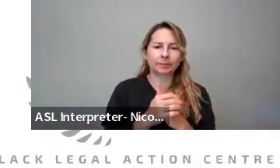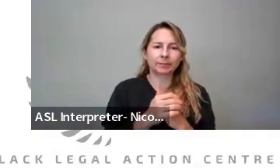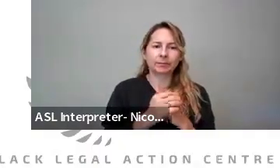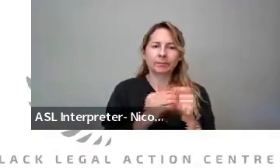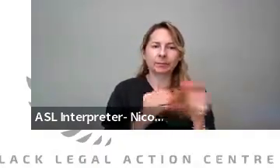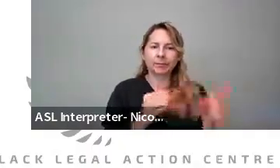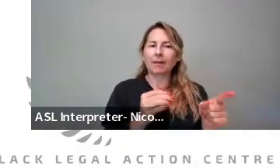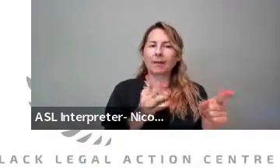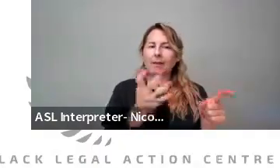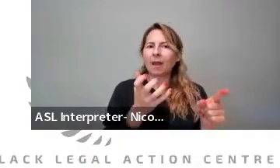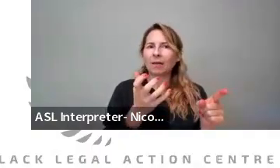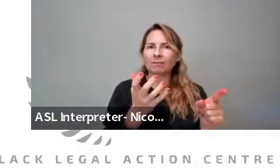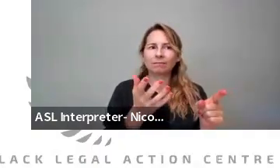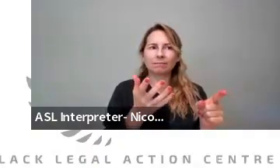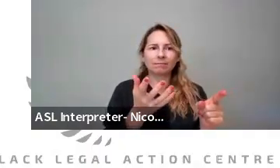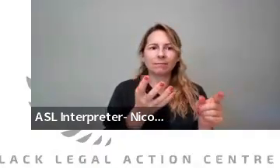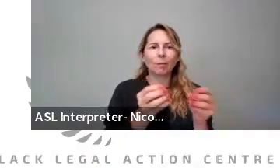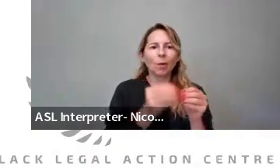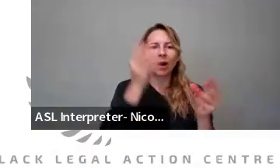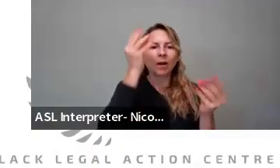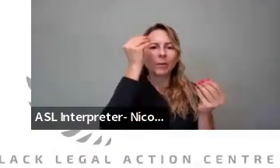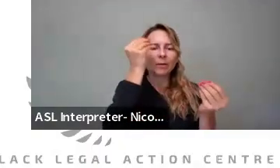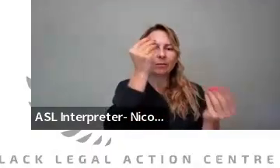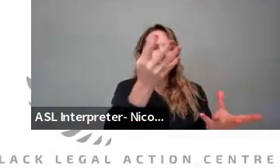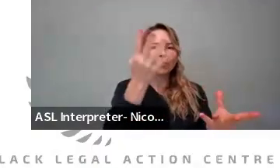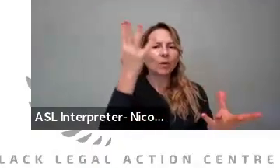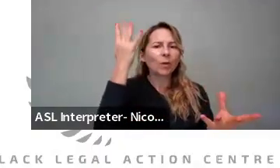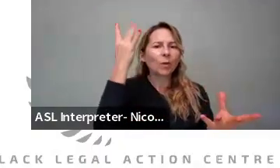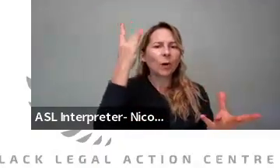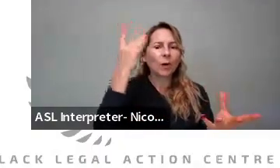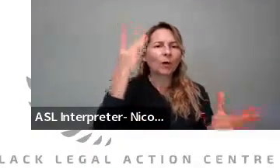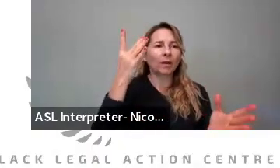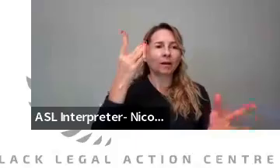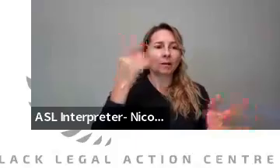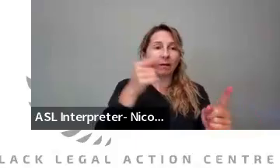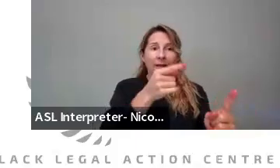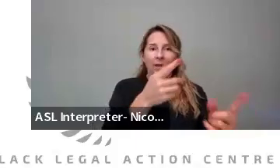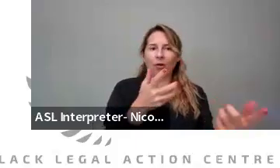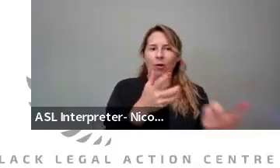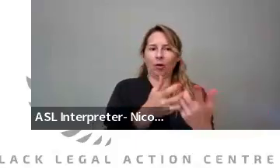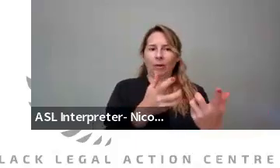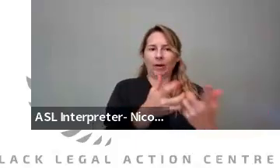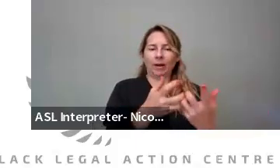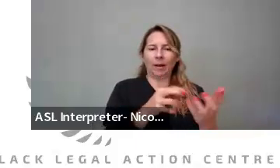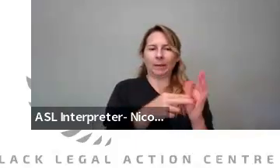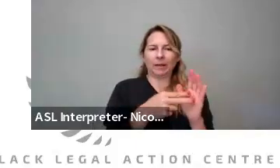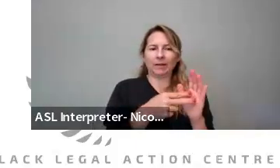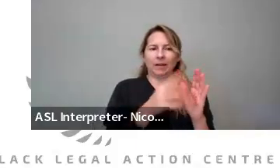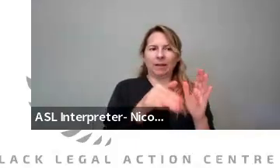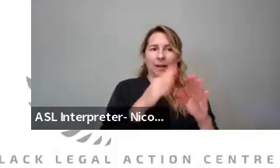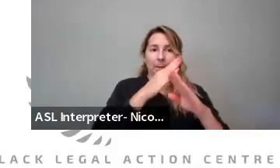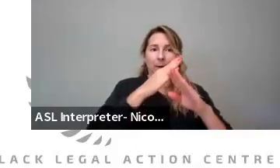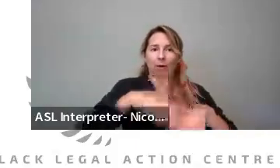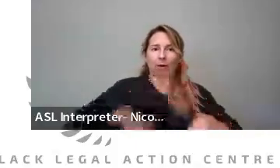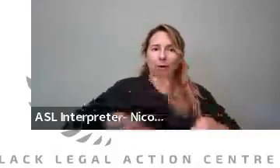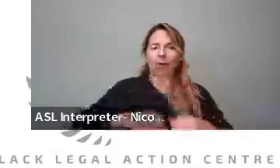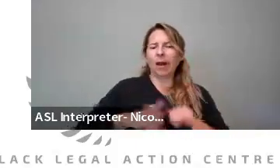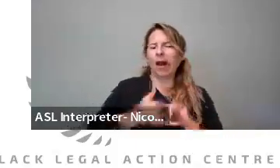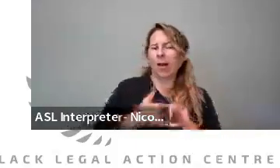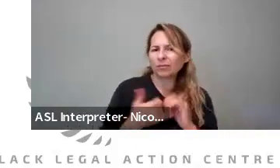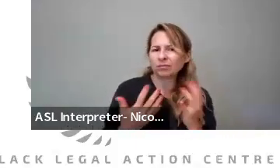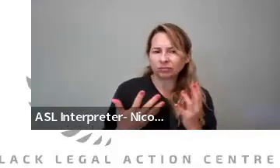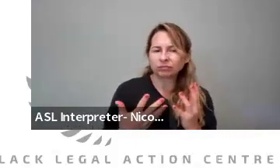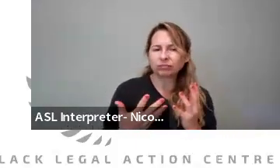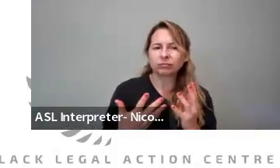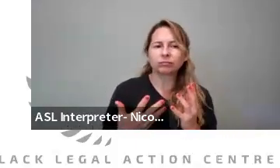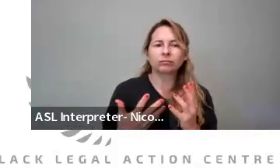They want to know, when I give you the accommodation that you're requesting, how does that help to eliminate the barrier? And